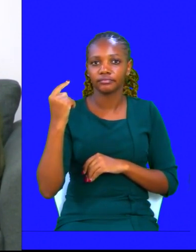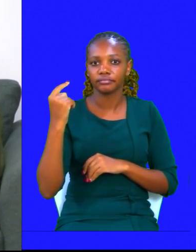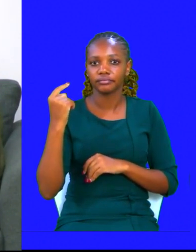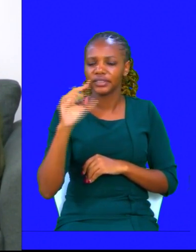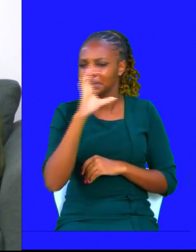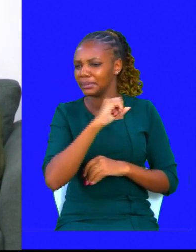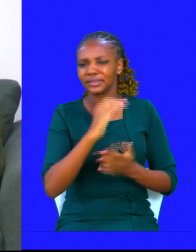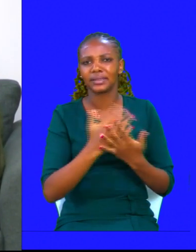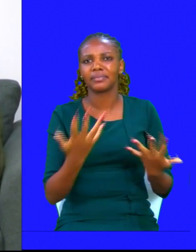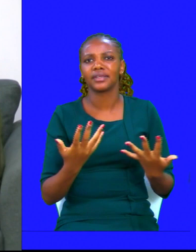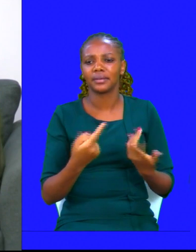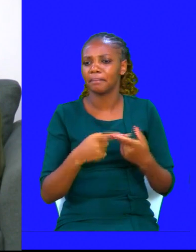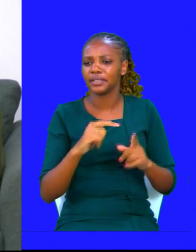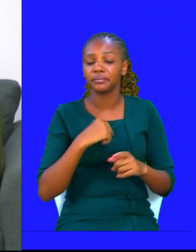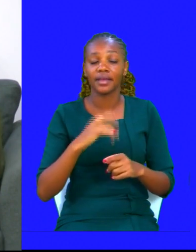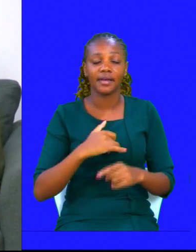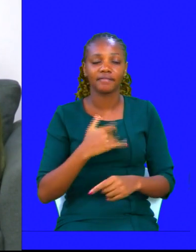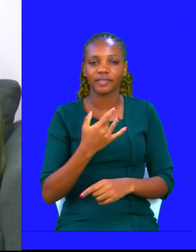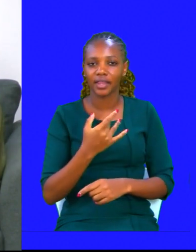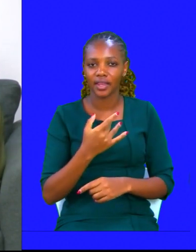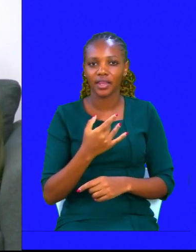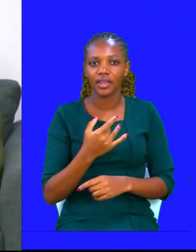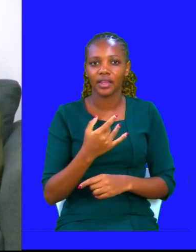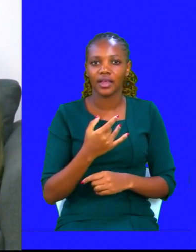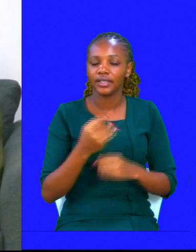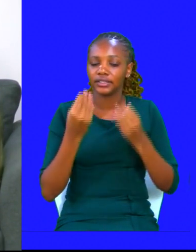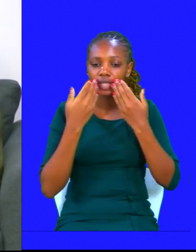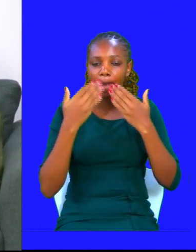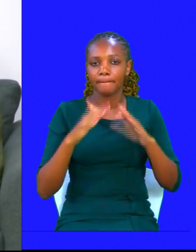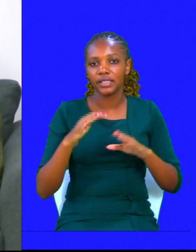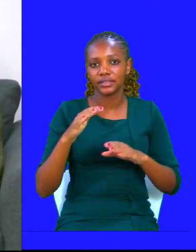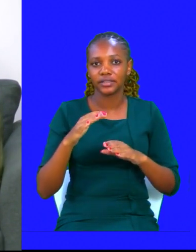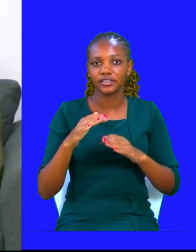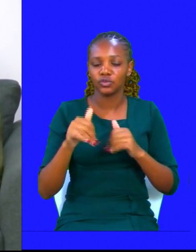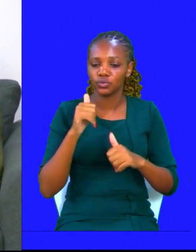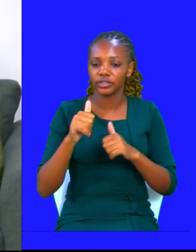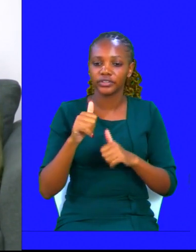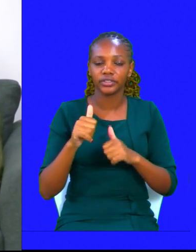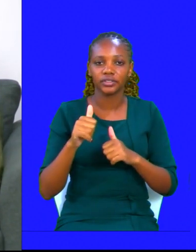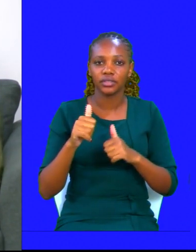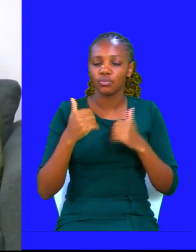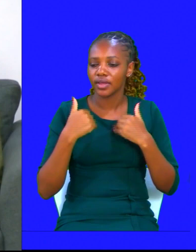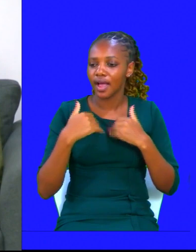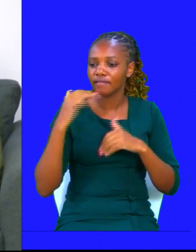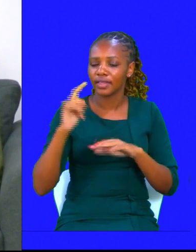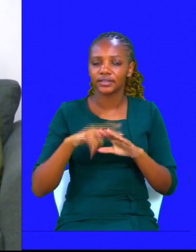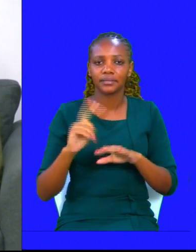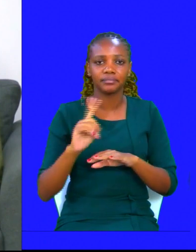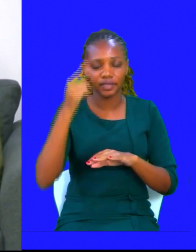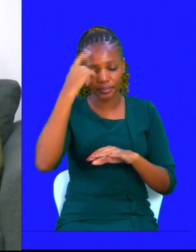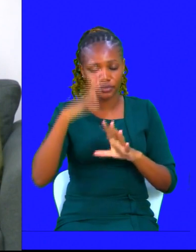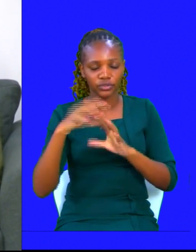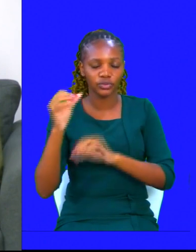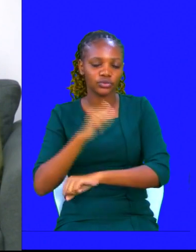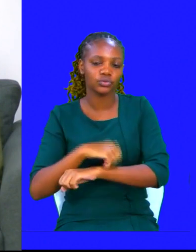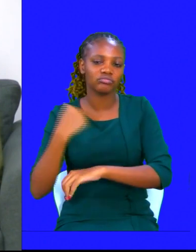So I feel like it was a blessing which you didn't see at that time, because going to school each and every